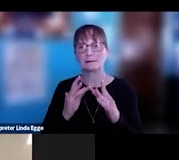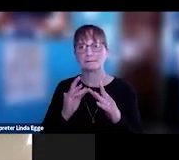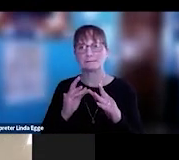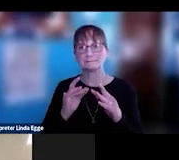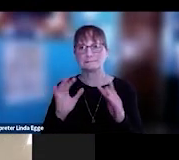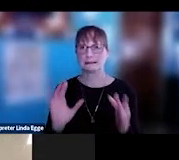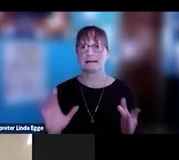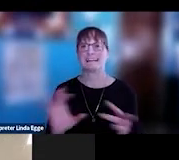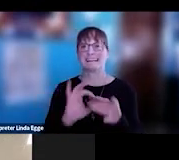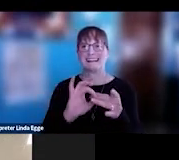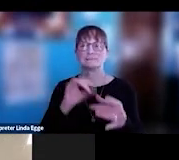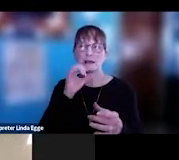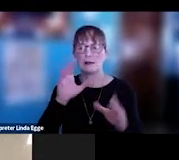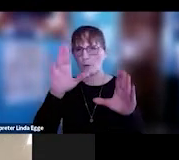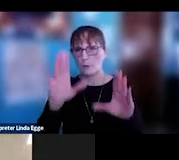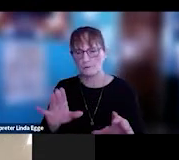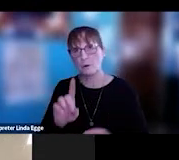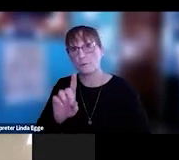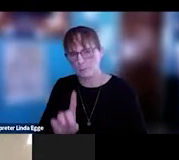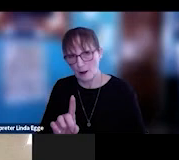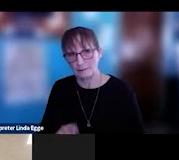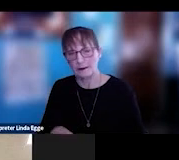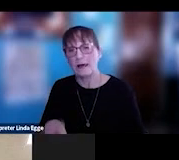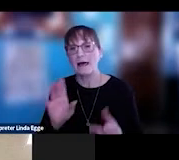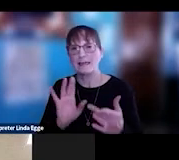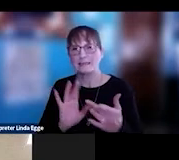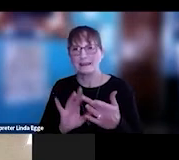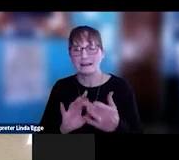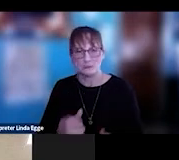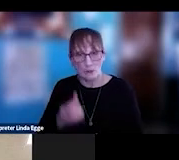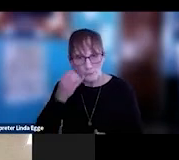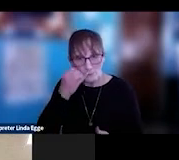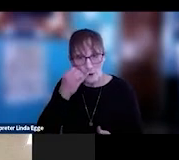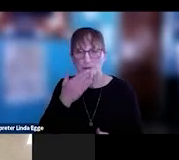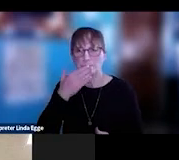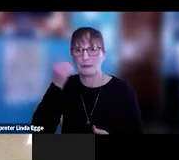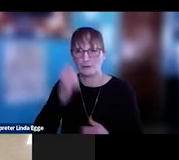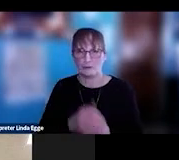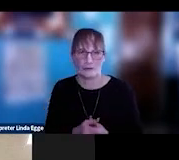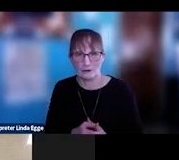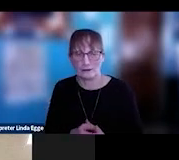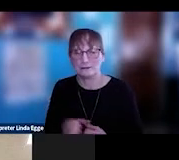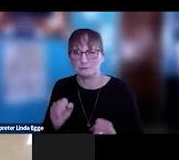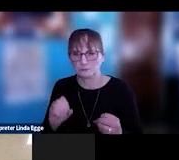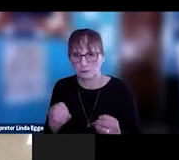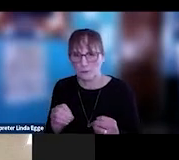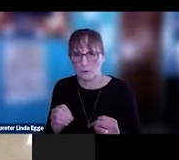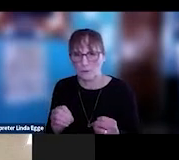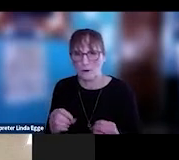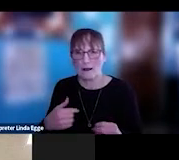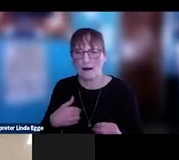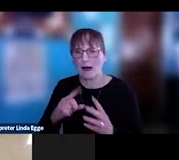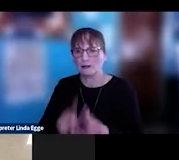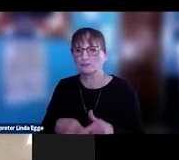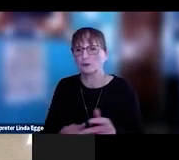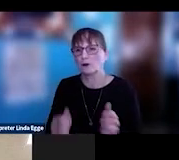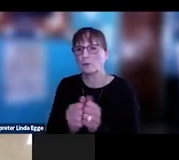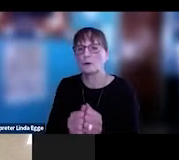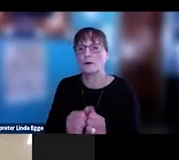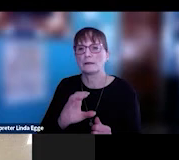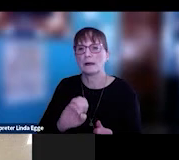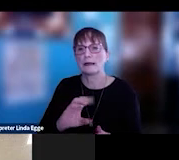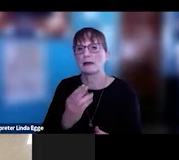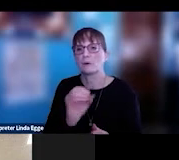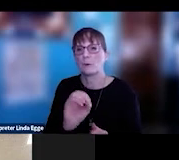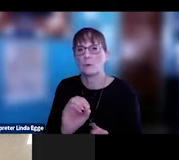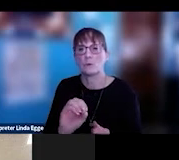reason, isn't great, but the connection on my phone is better. So I started off working with Echo as